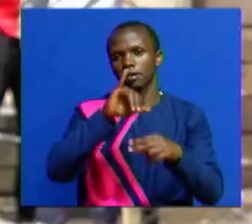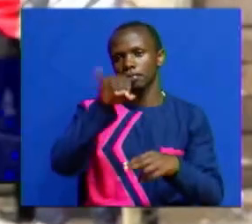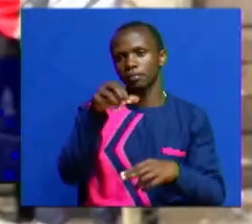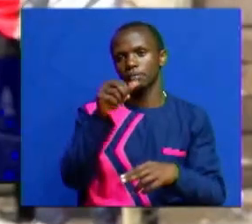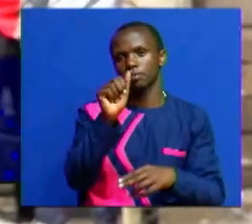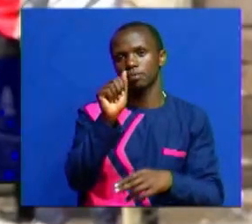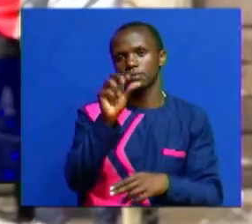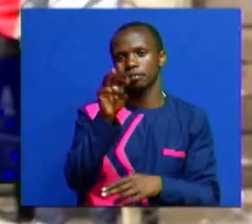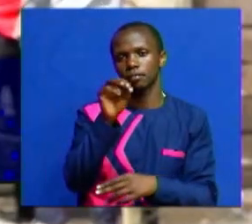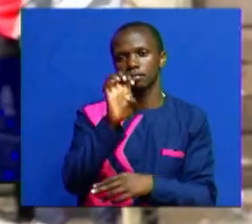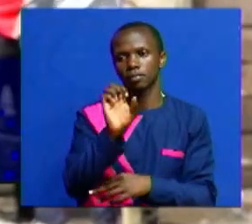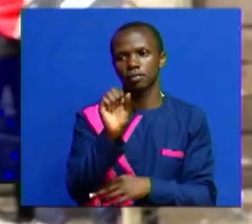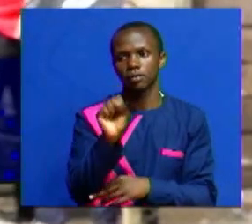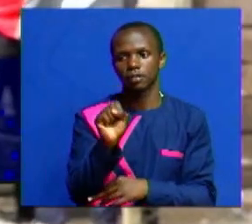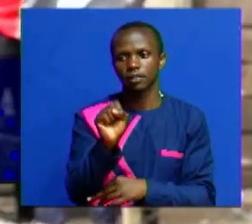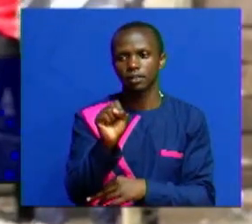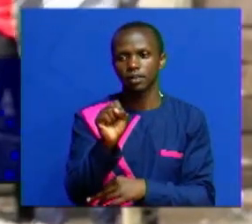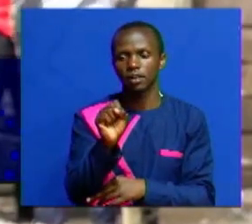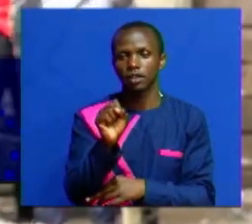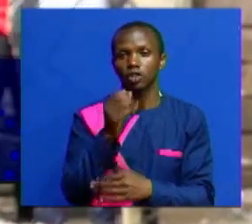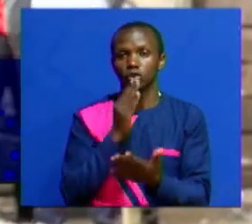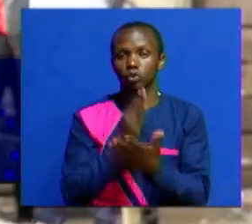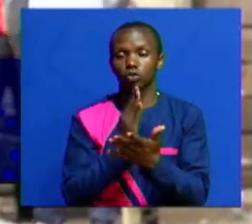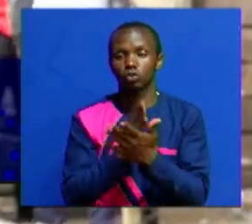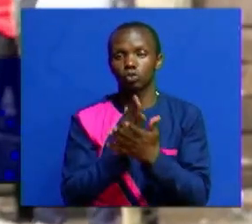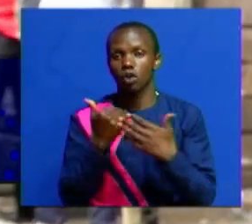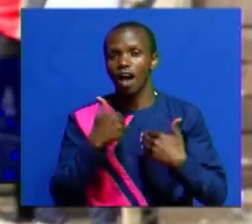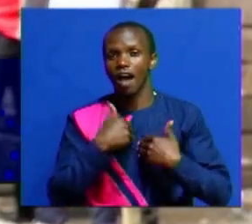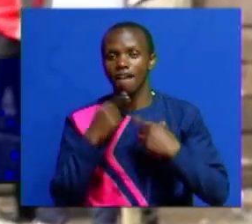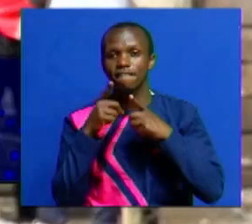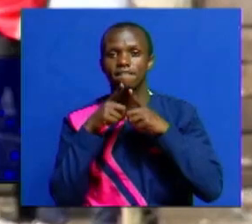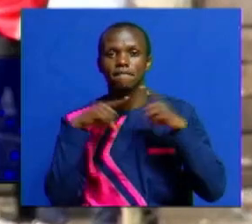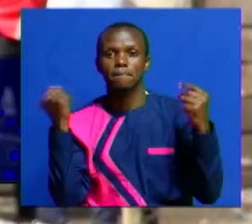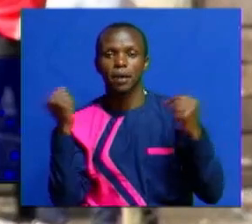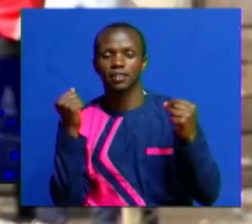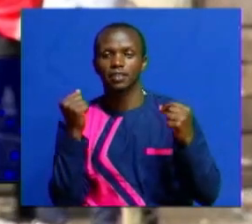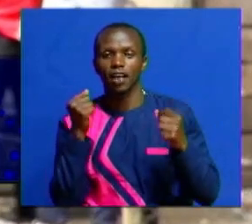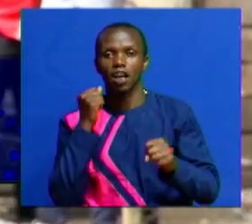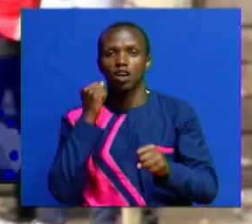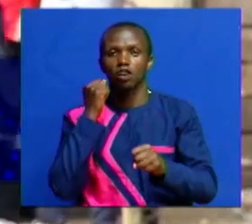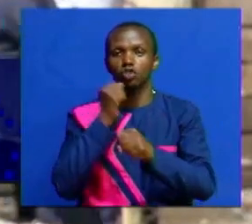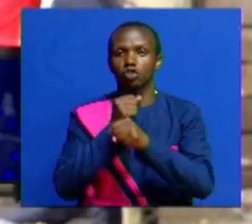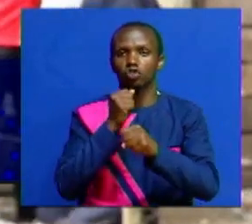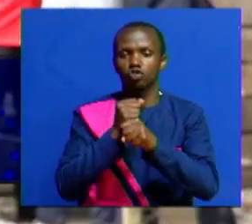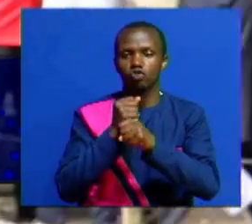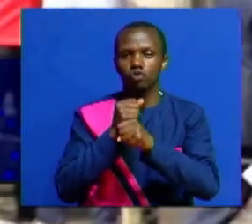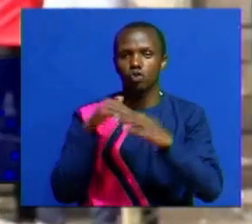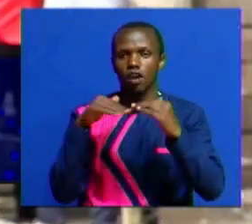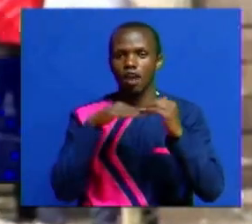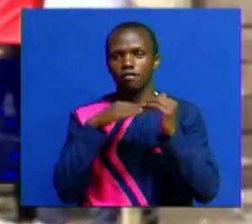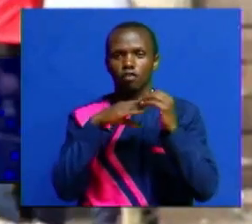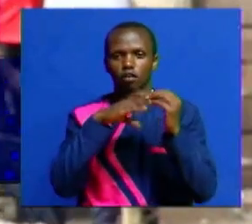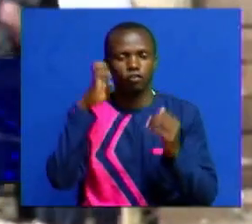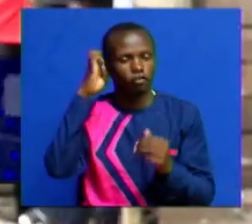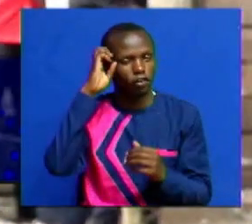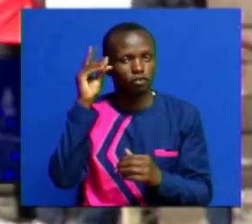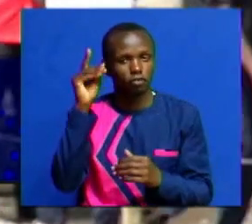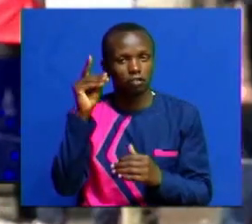it's also better, it's also wise to have these pastors probably go through a certain level of education.